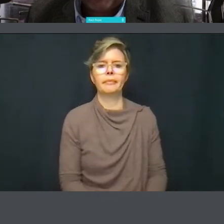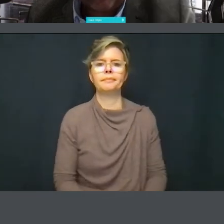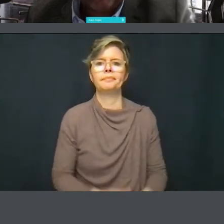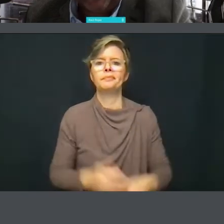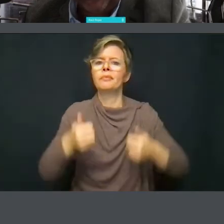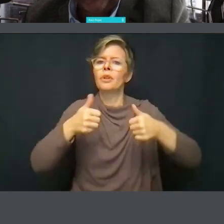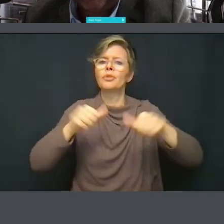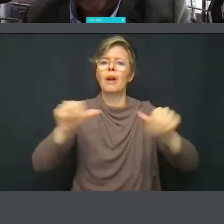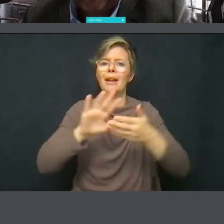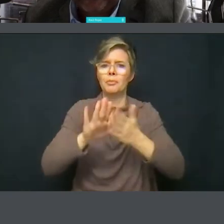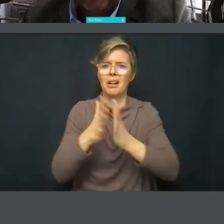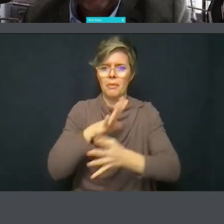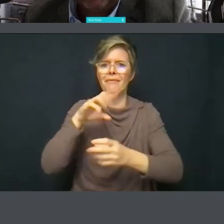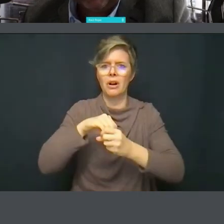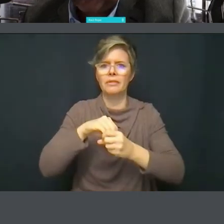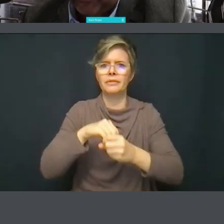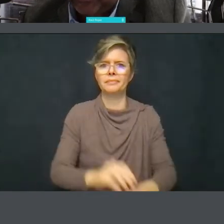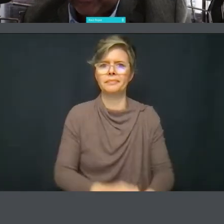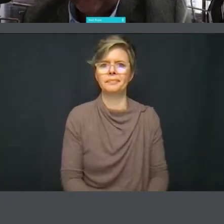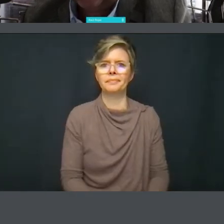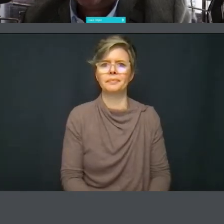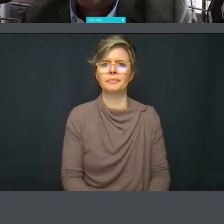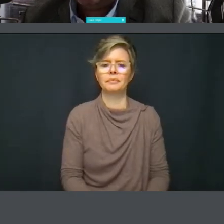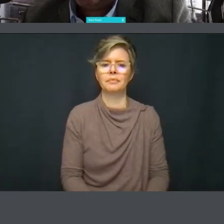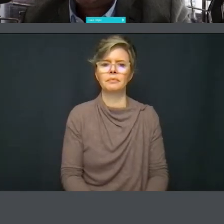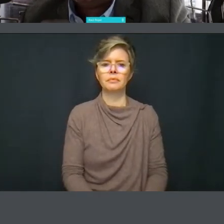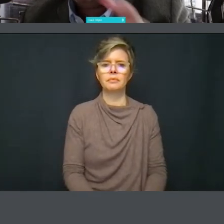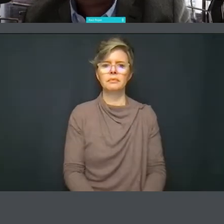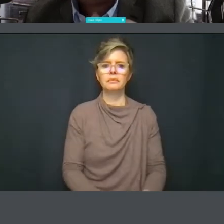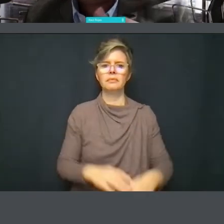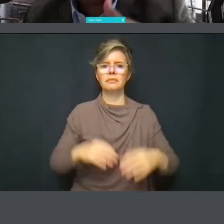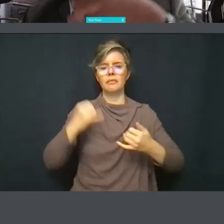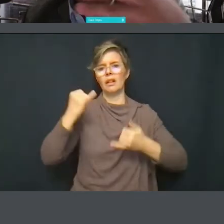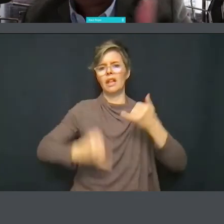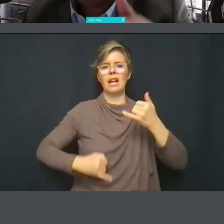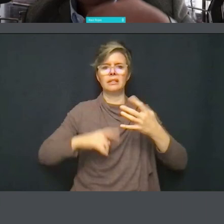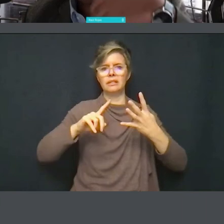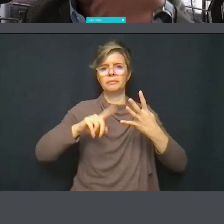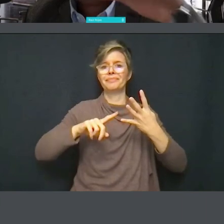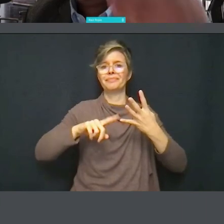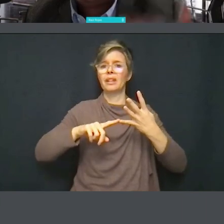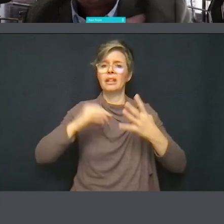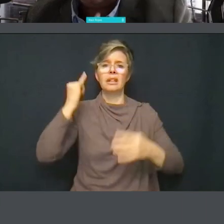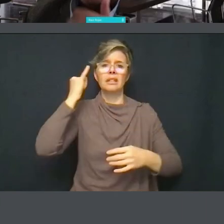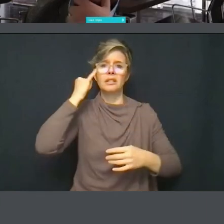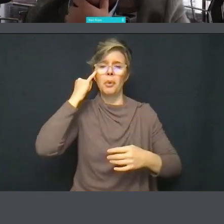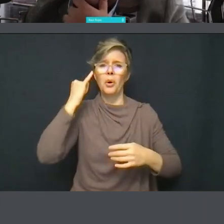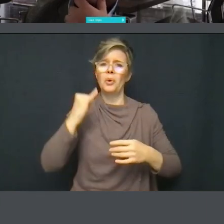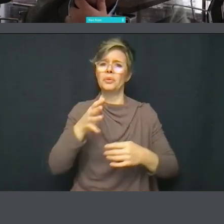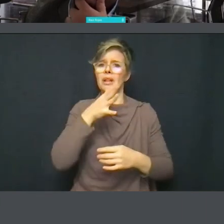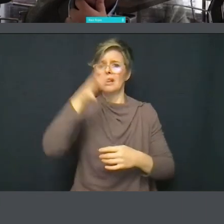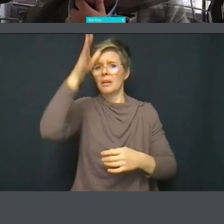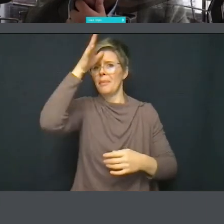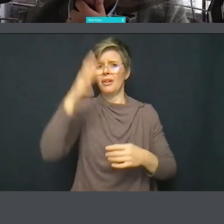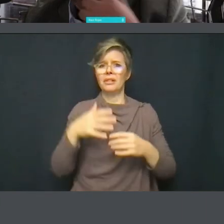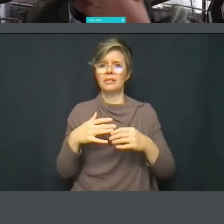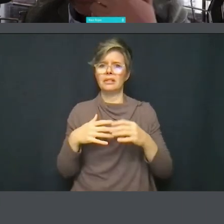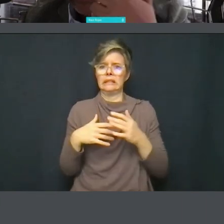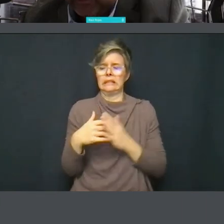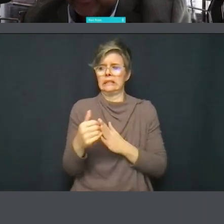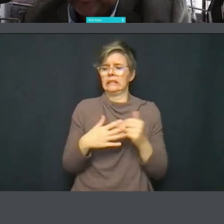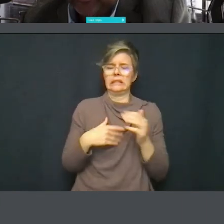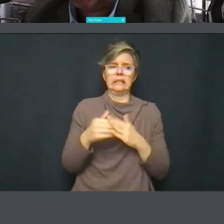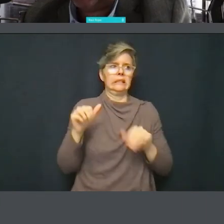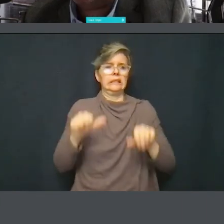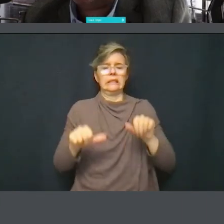And again, finally, if someone's not comfortable either in English, either in a meeting or getting paperwork in English, in a